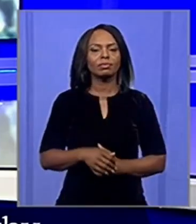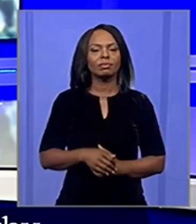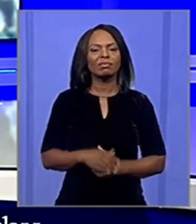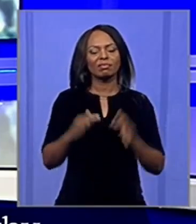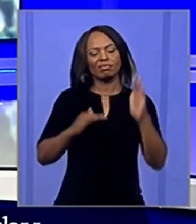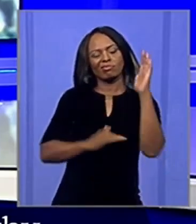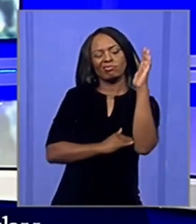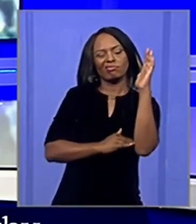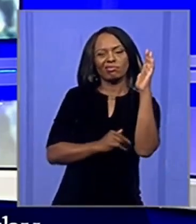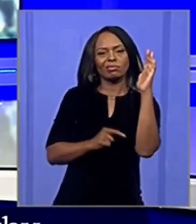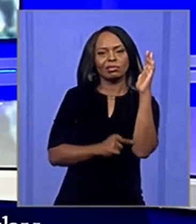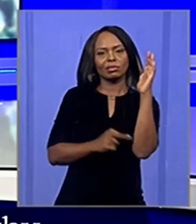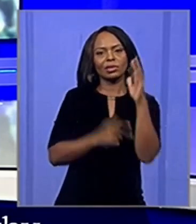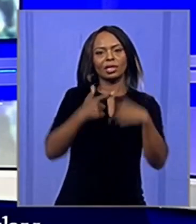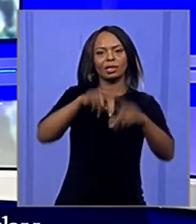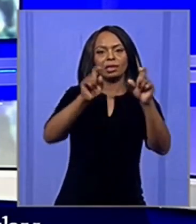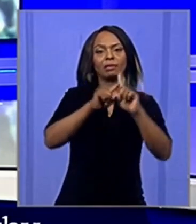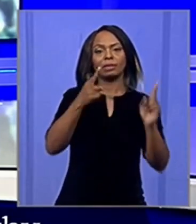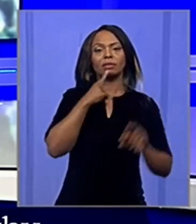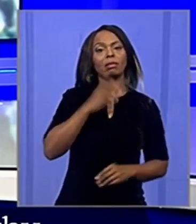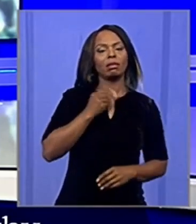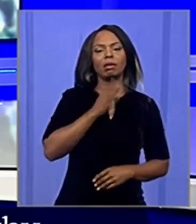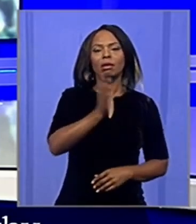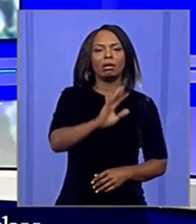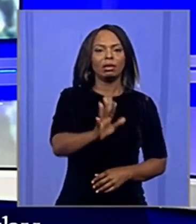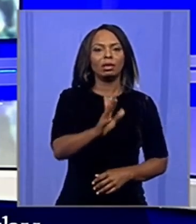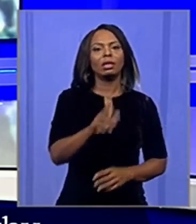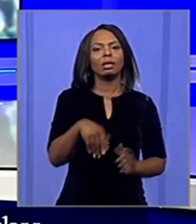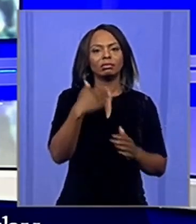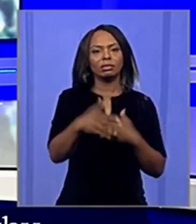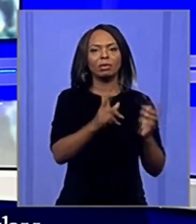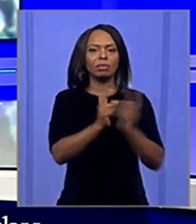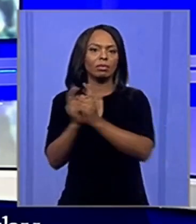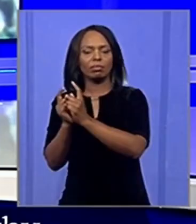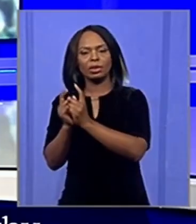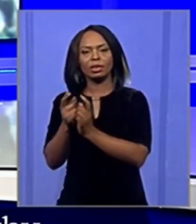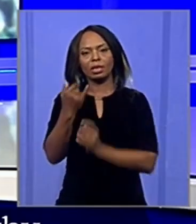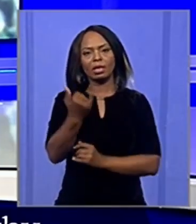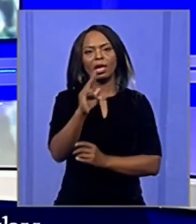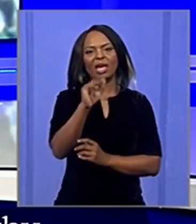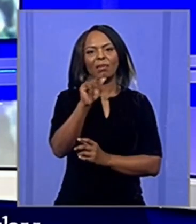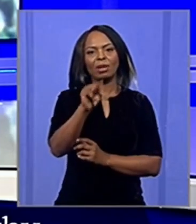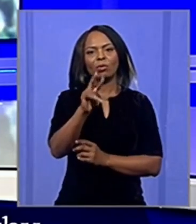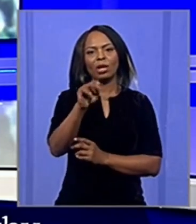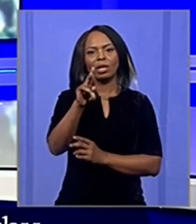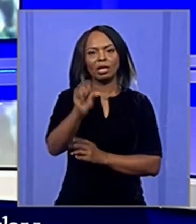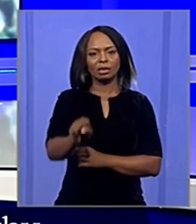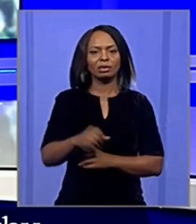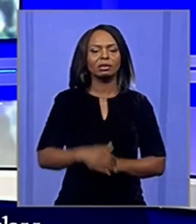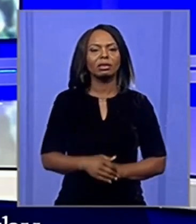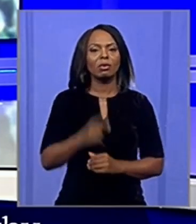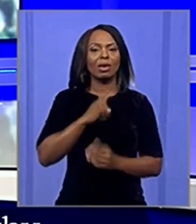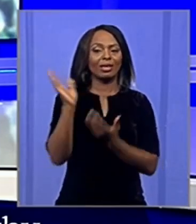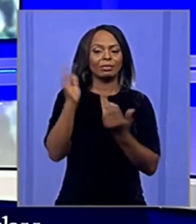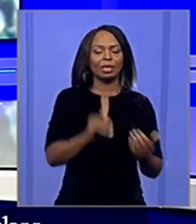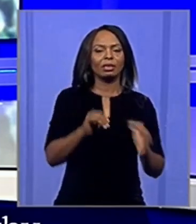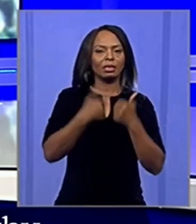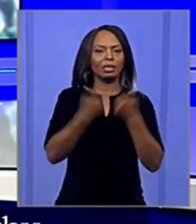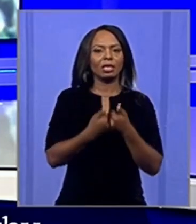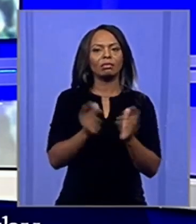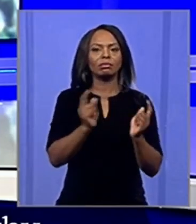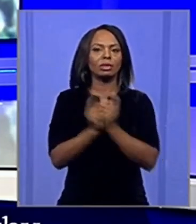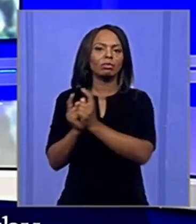ka laboraro maitseboa. Mabaka-baka tlile go rakana le the Urban Warriors pele ga motshameko o letetsweng ka matlho a mahibidu kgatlhano